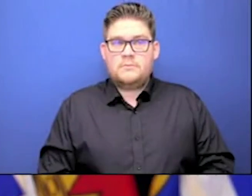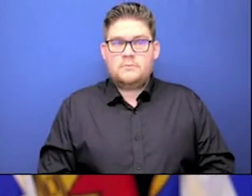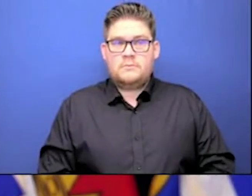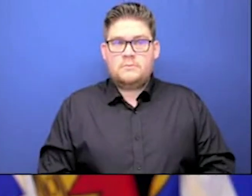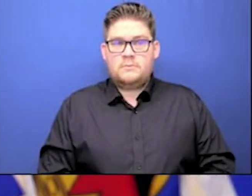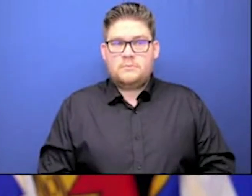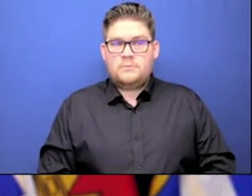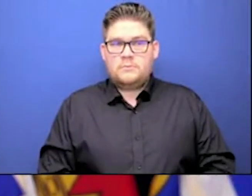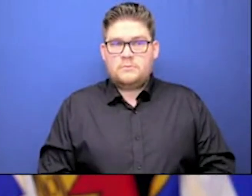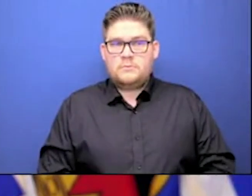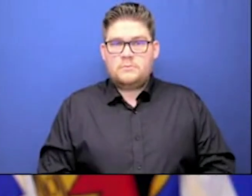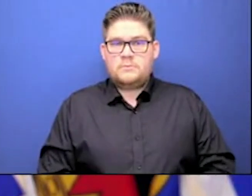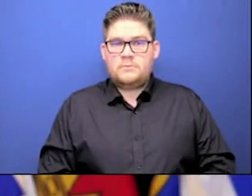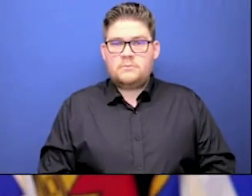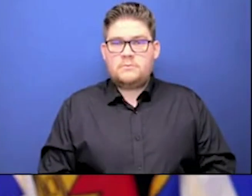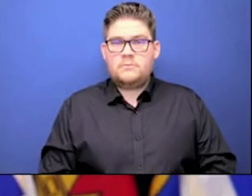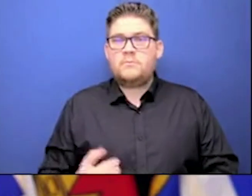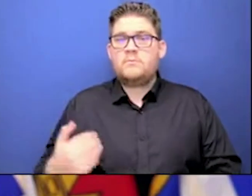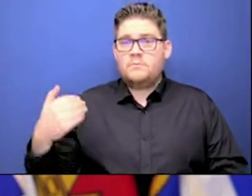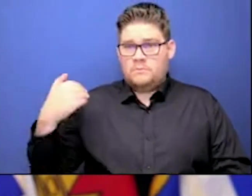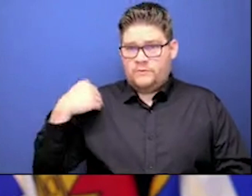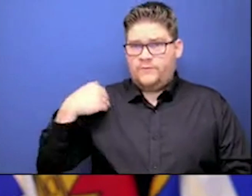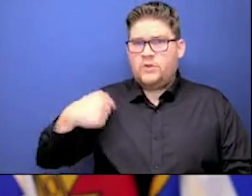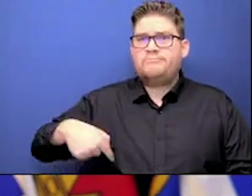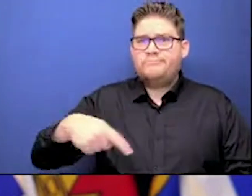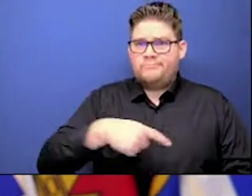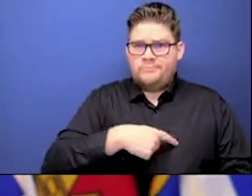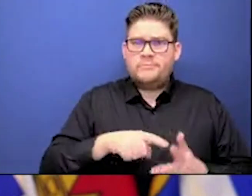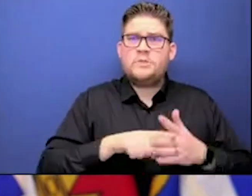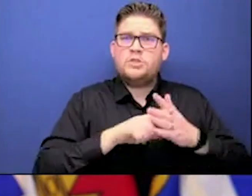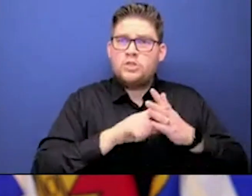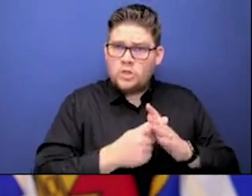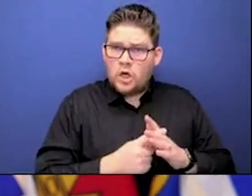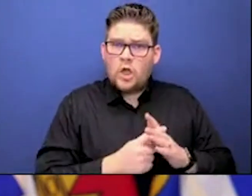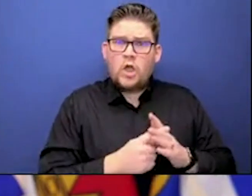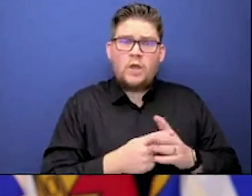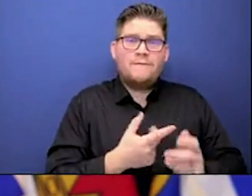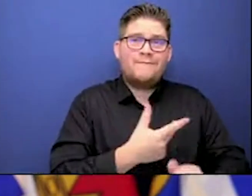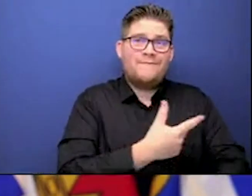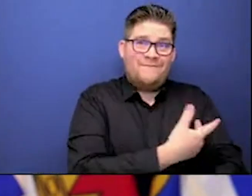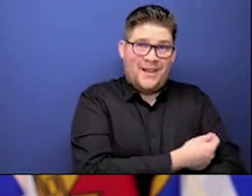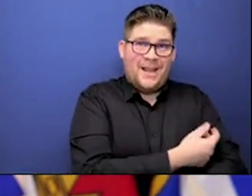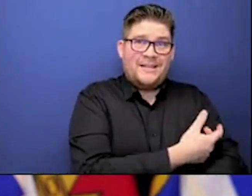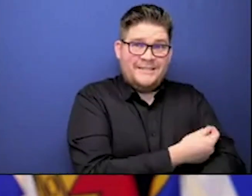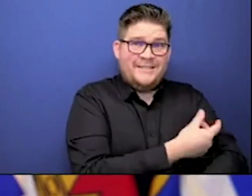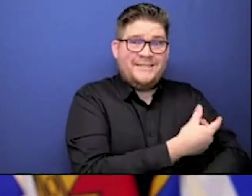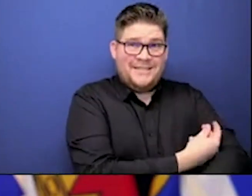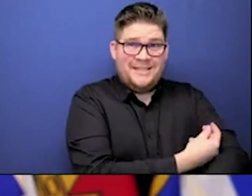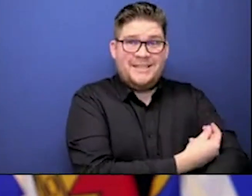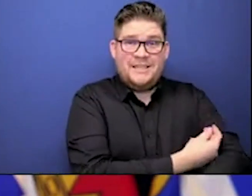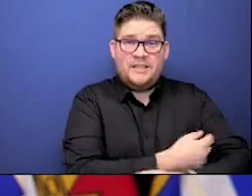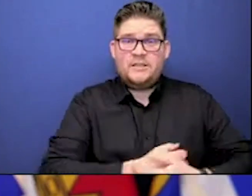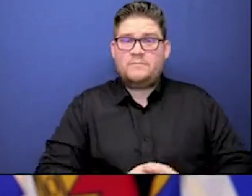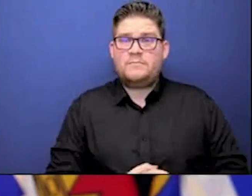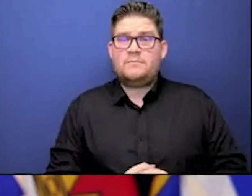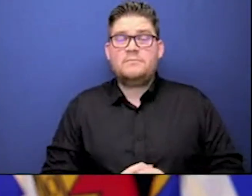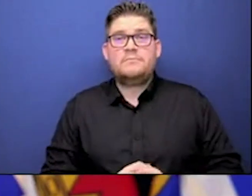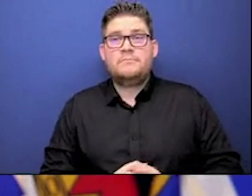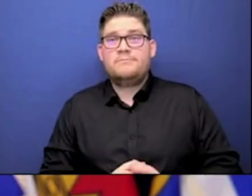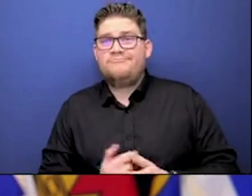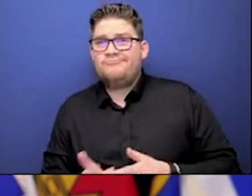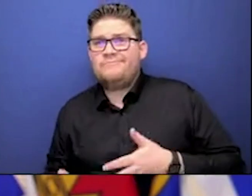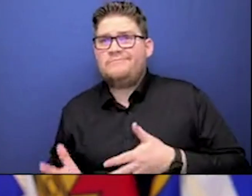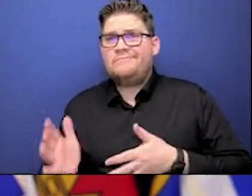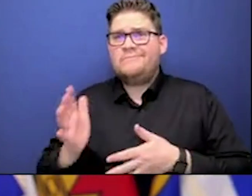to develop a vaccine that would work in those who are most at risk. So for many other diseases that affect children more so